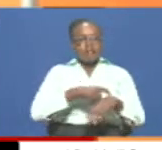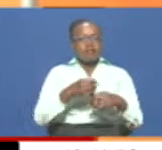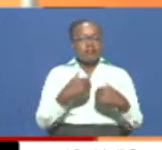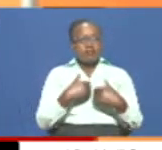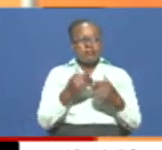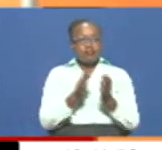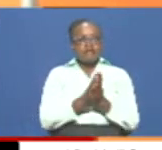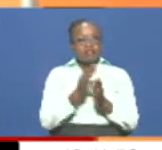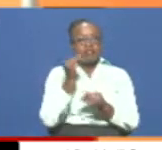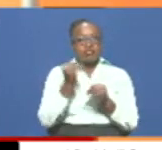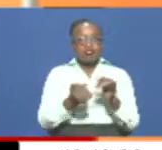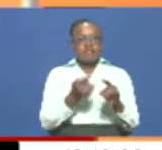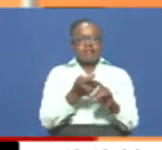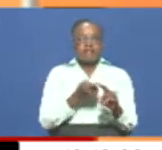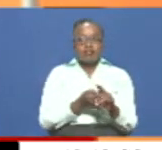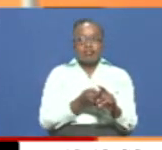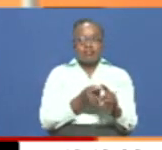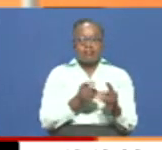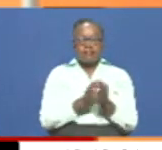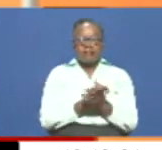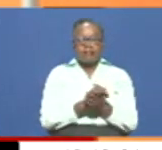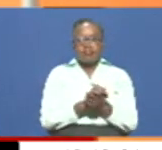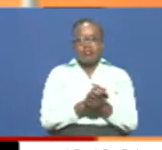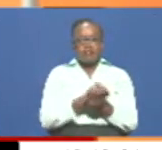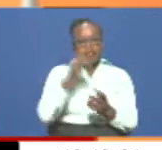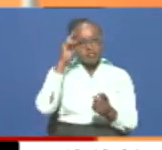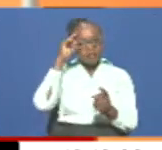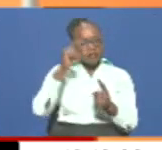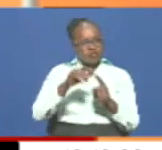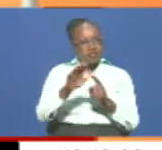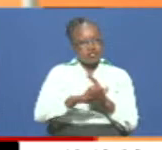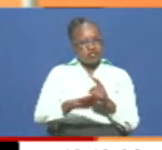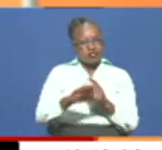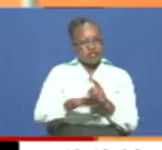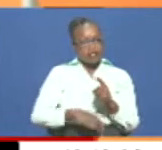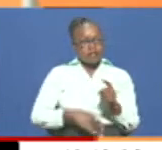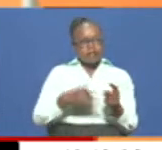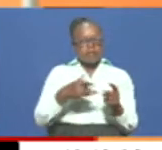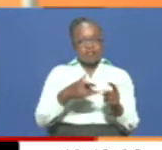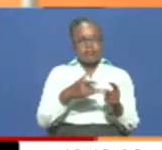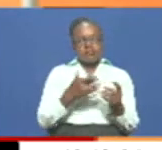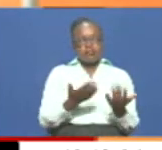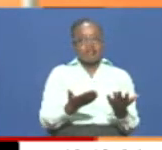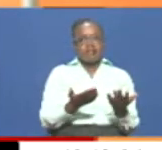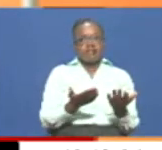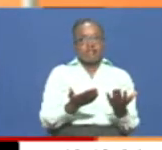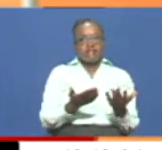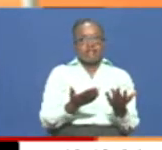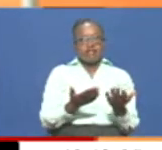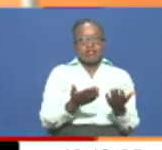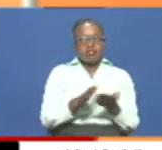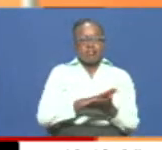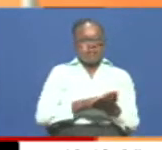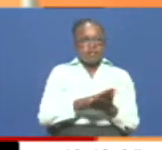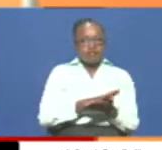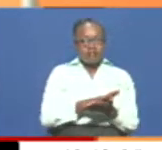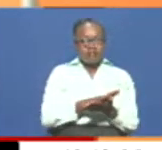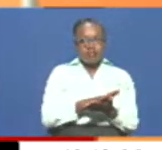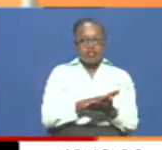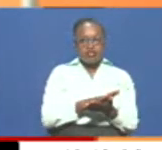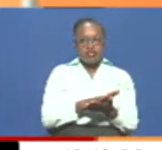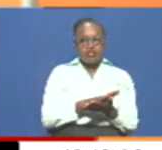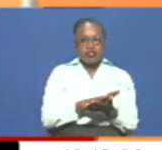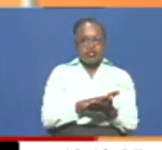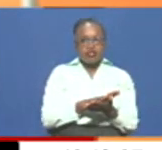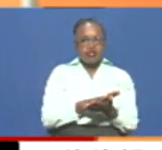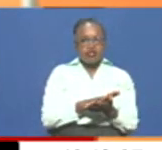term, obviously, in office. What are the main areas that you feel at the moment? Because you've talked about the basics, which you've already laid in place, so